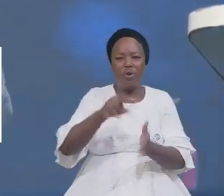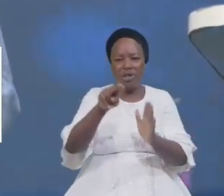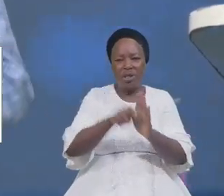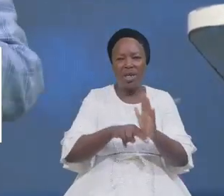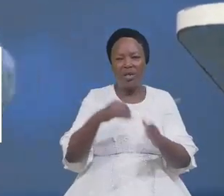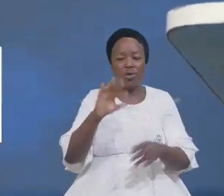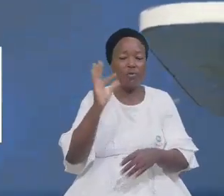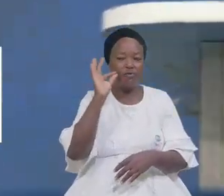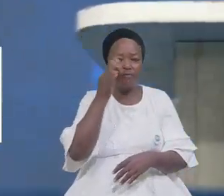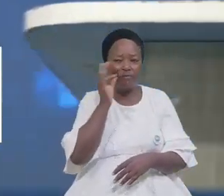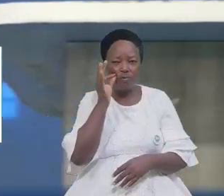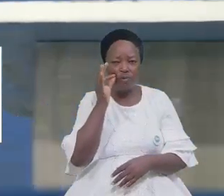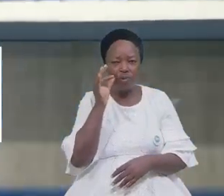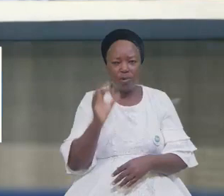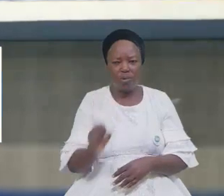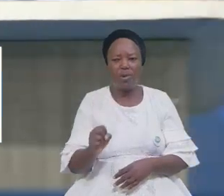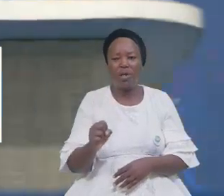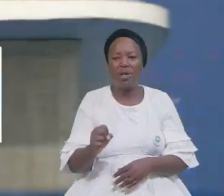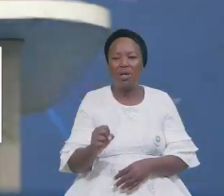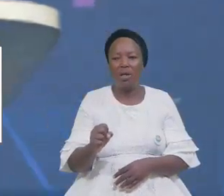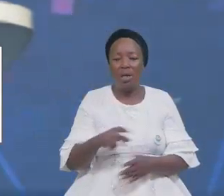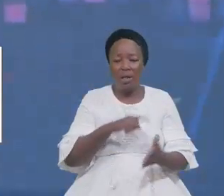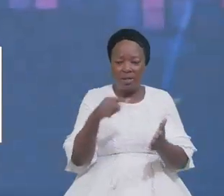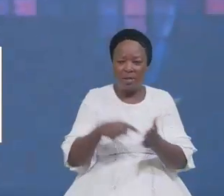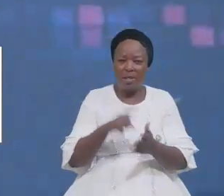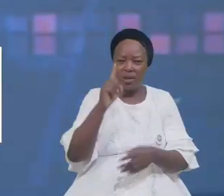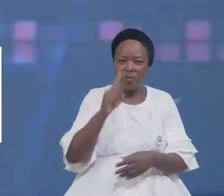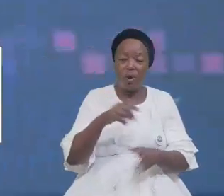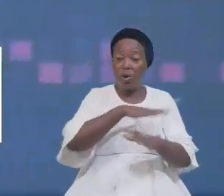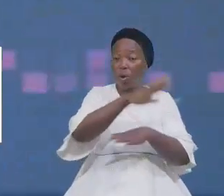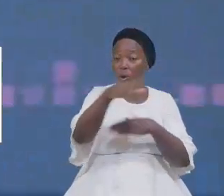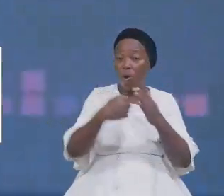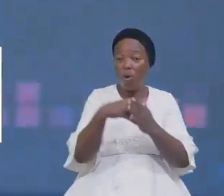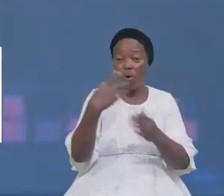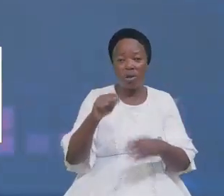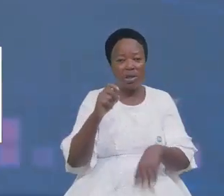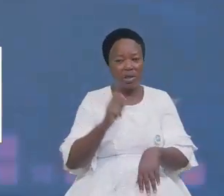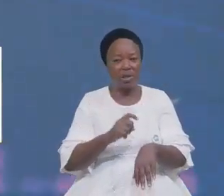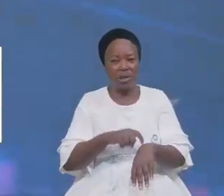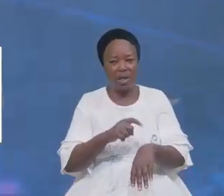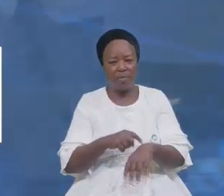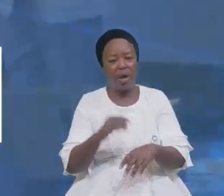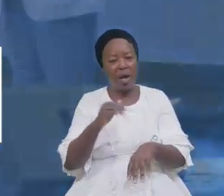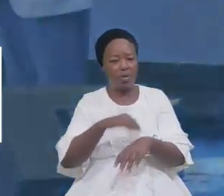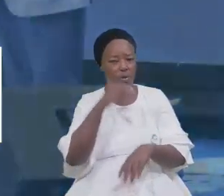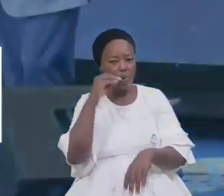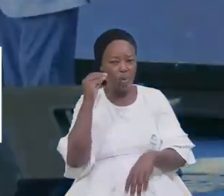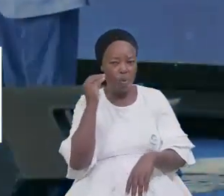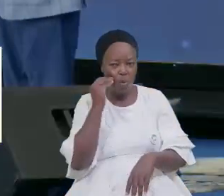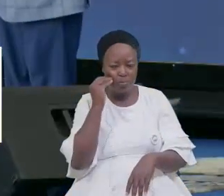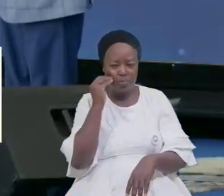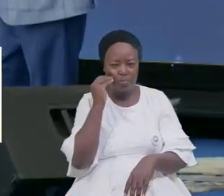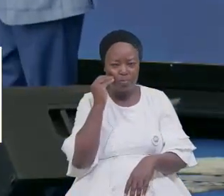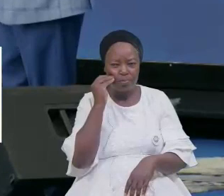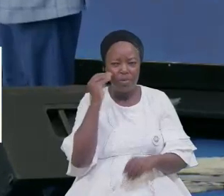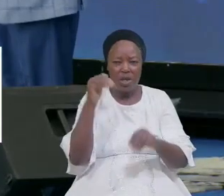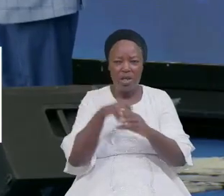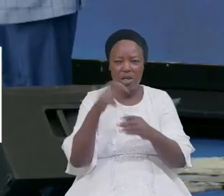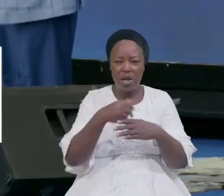fruits. This one all the time, at home, in the